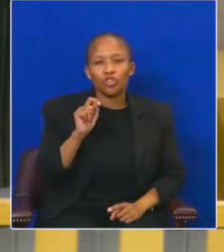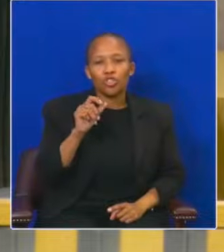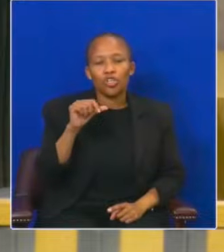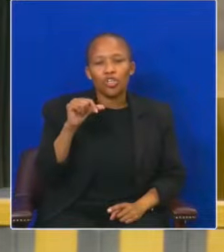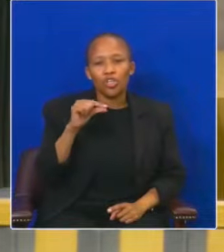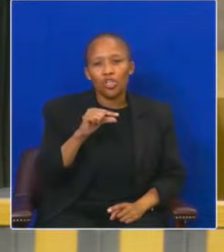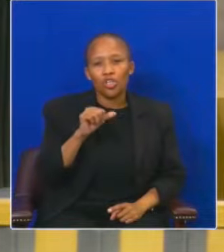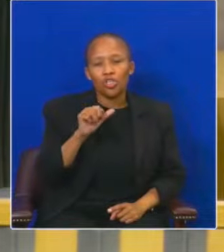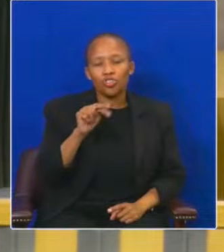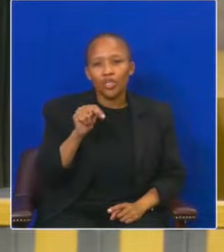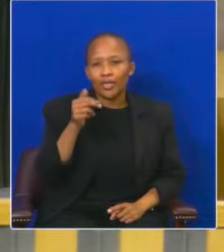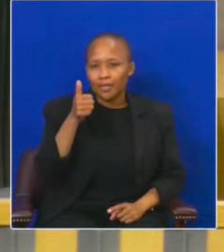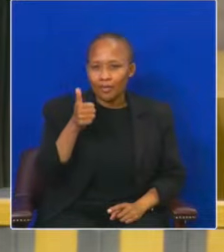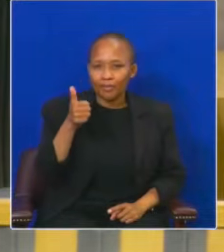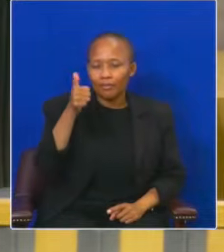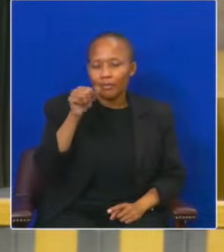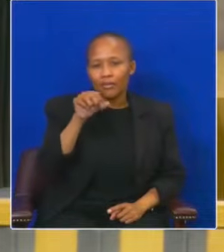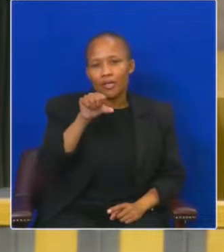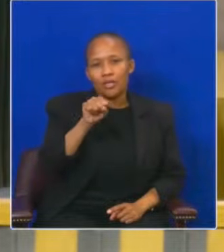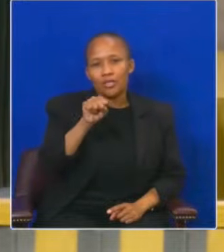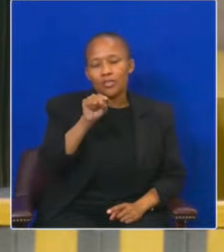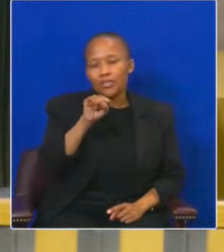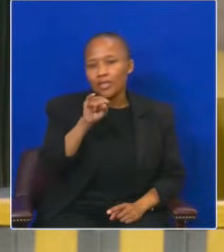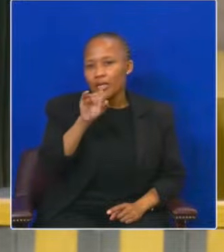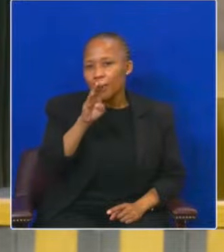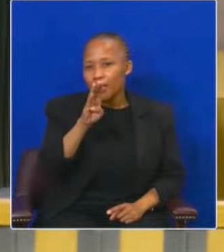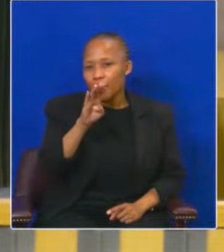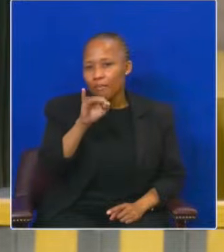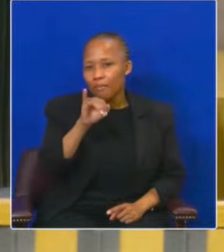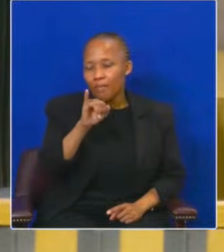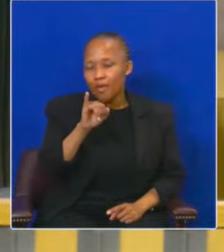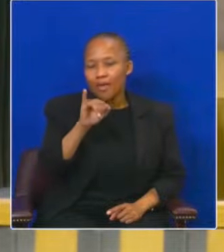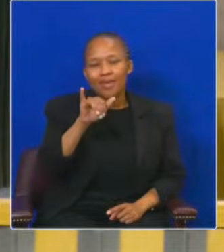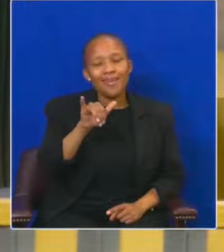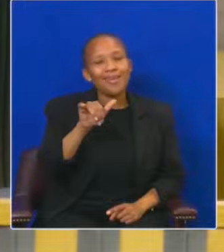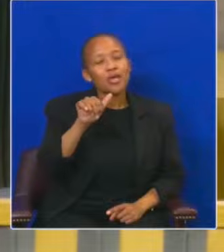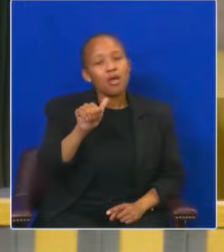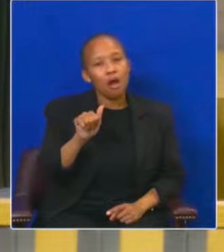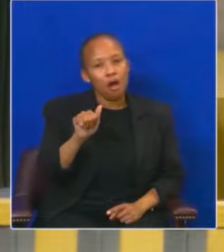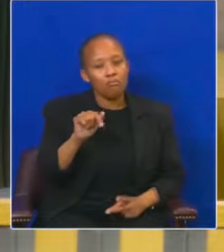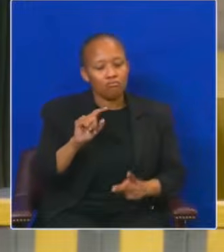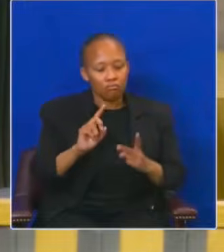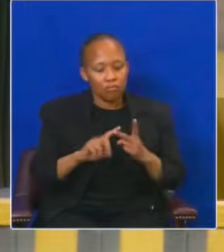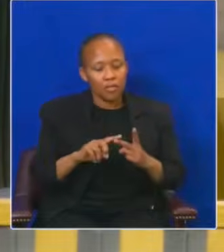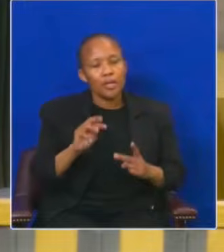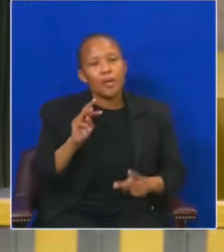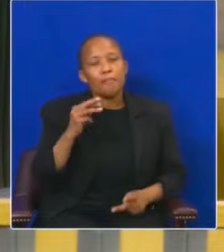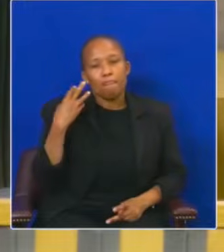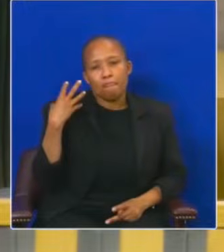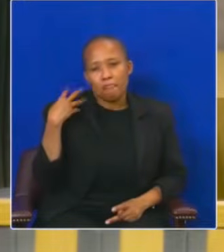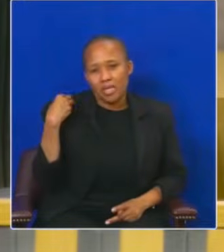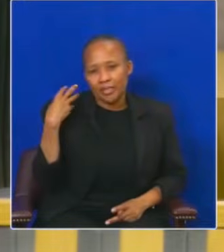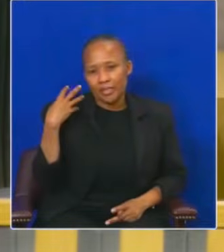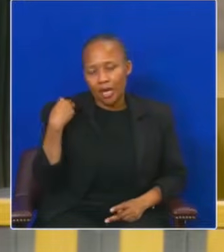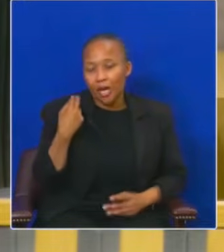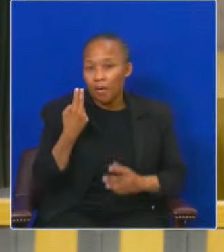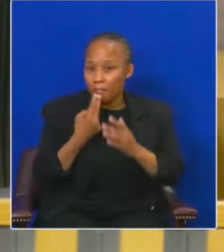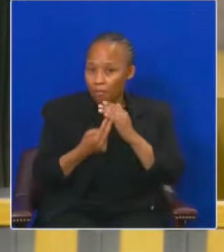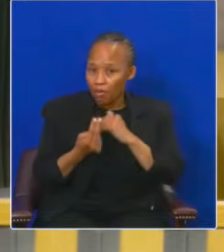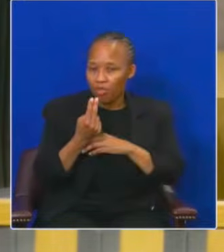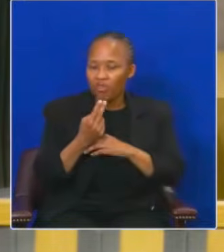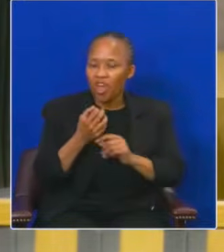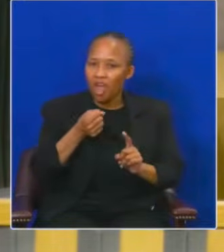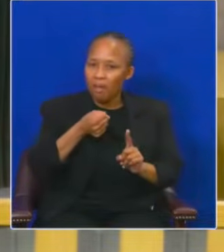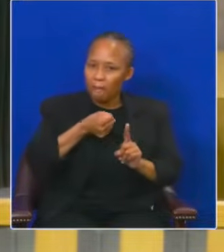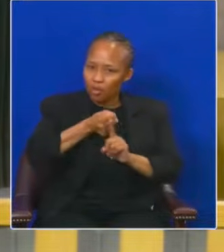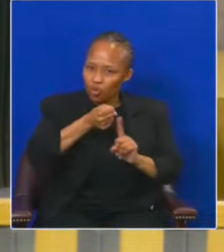and the minister were the one who persuaded him